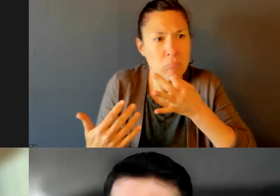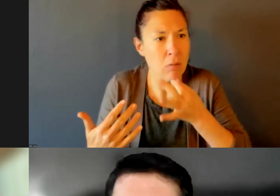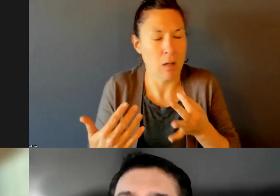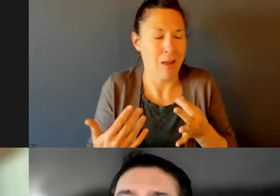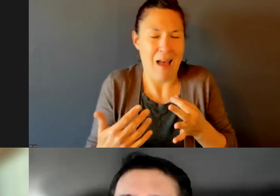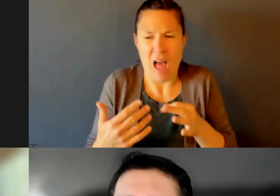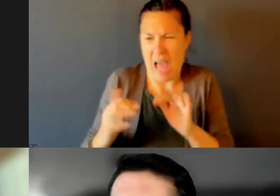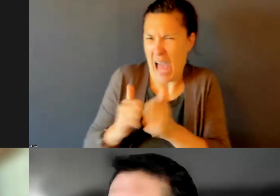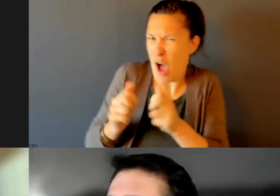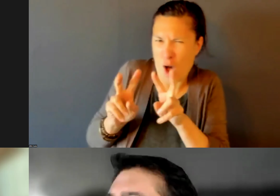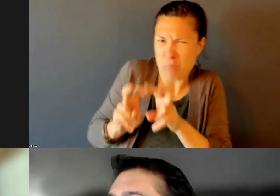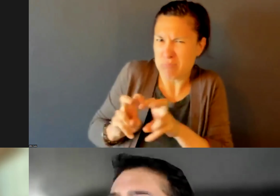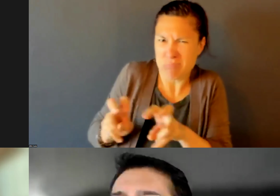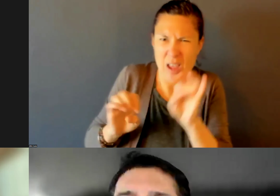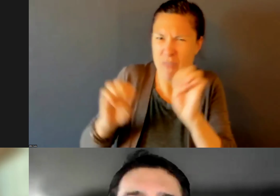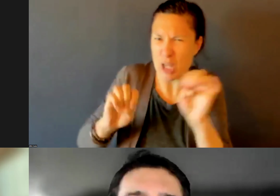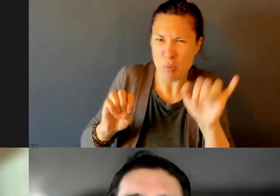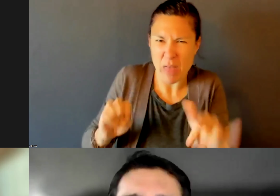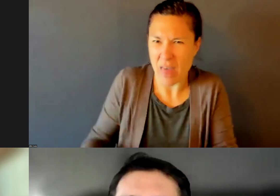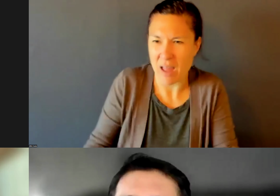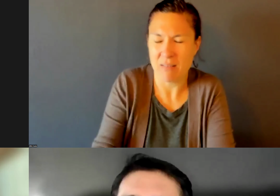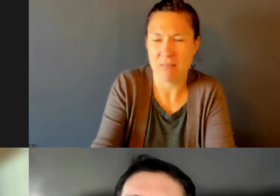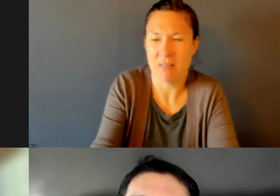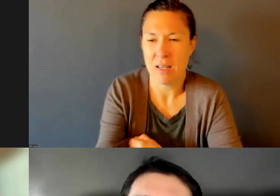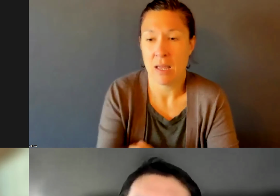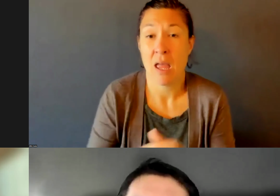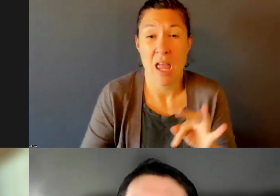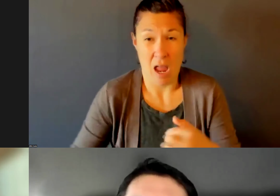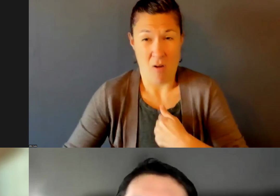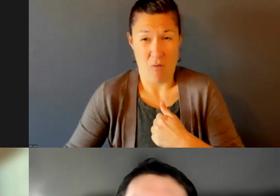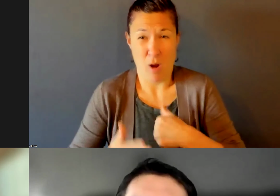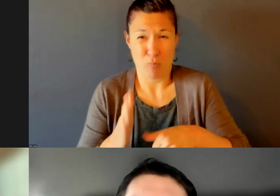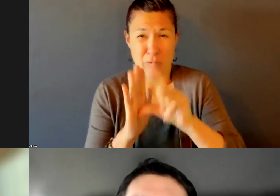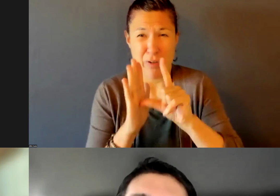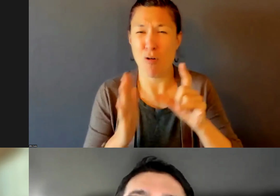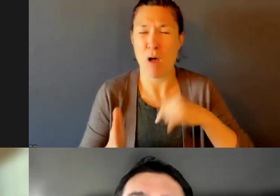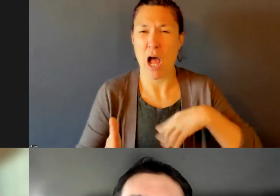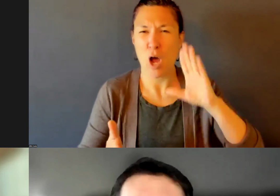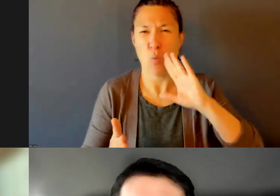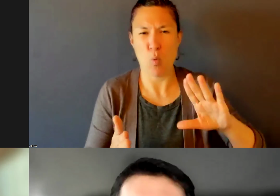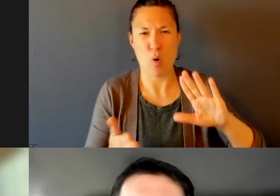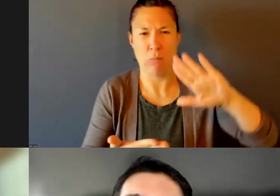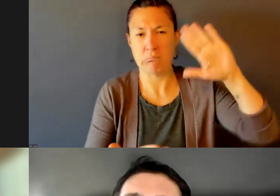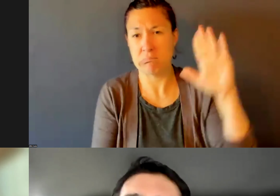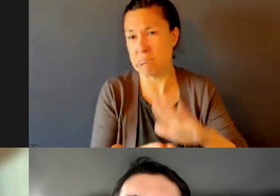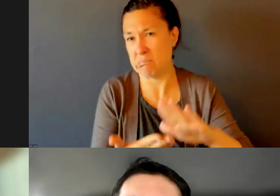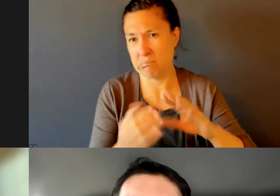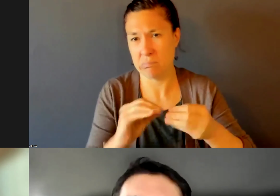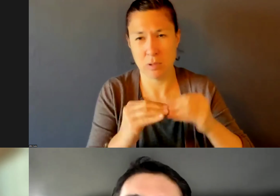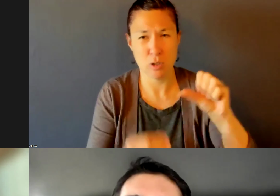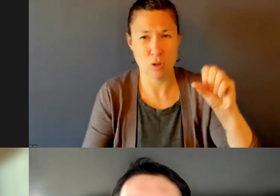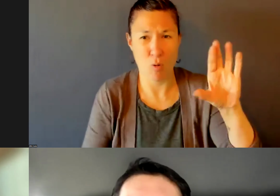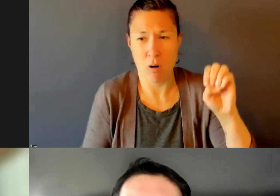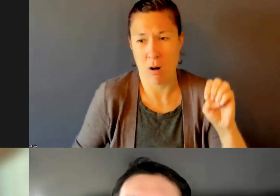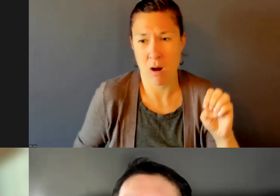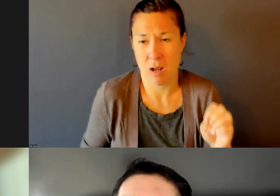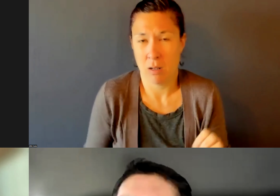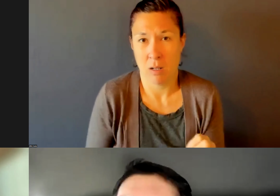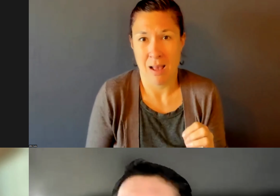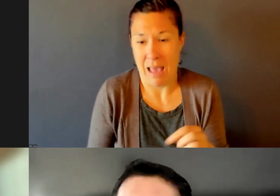obviously, if I were reviewing an abstract like that, I probably would give it a lower score because I don't have